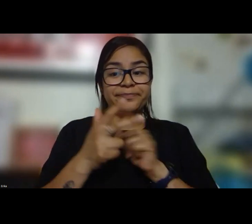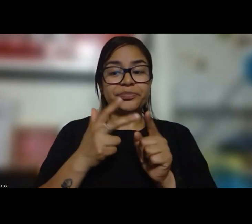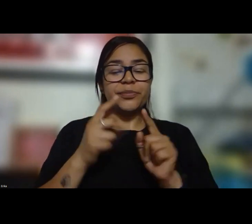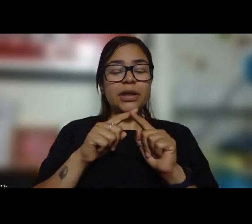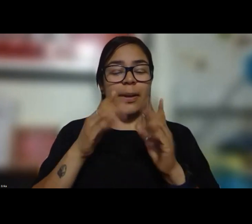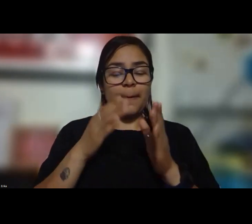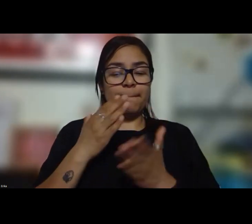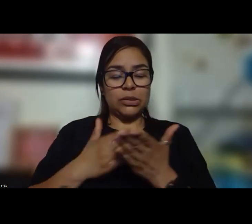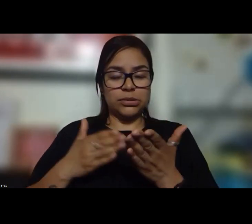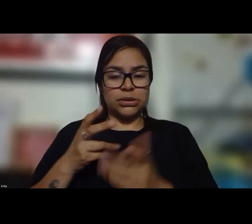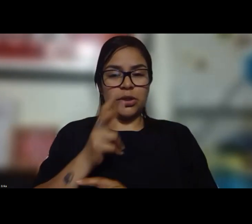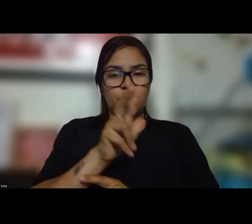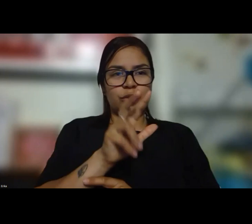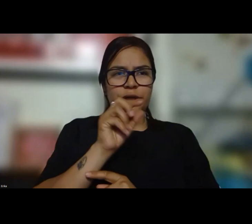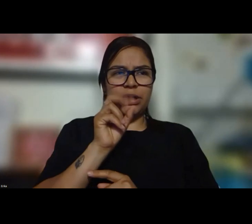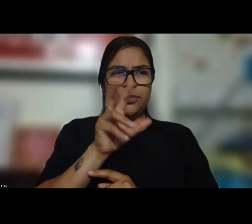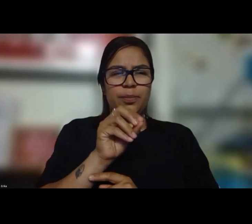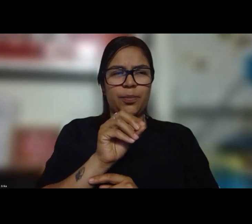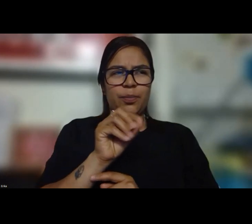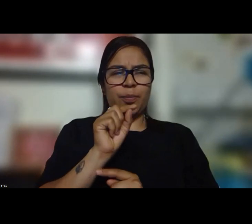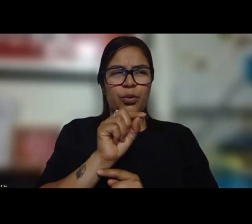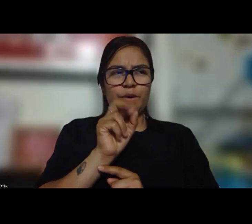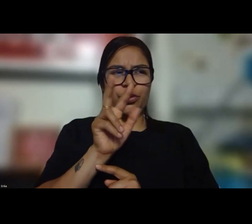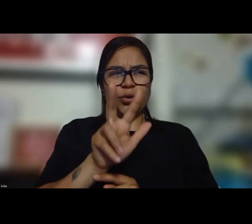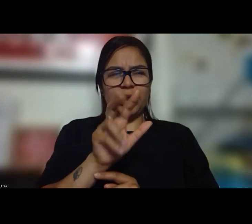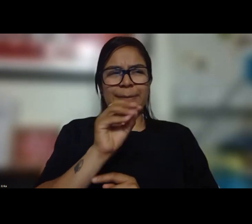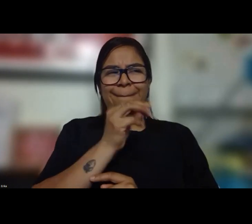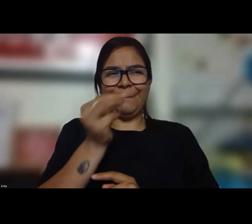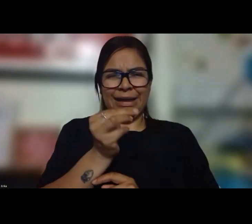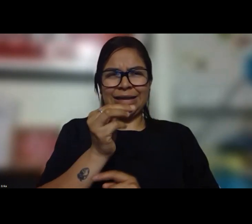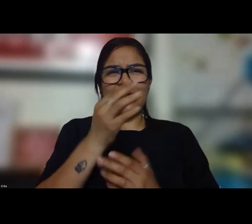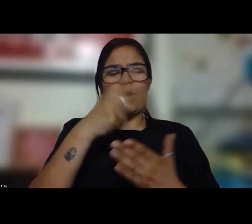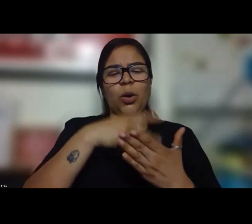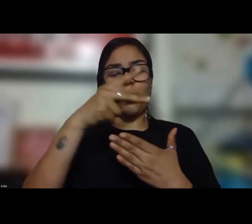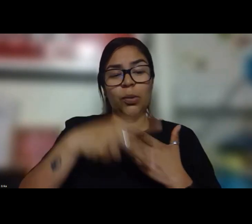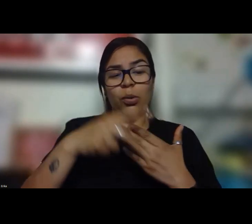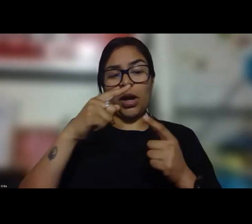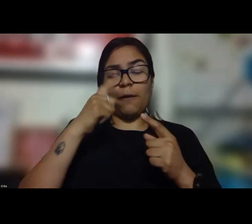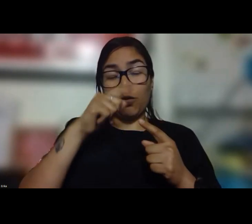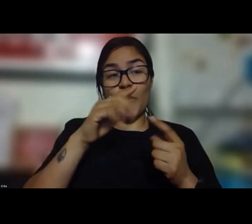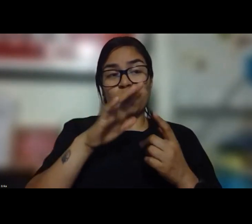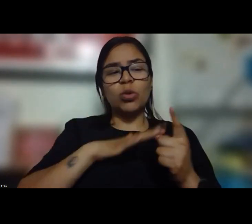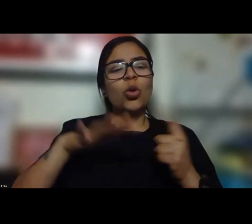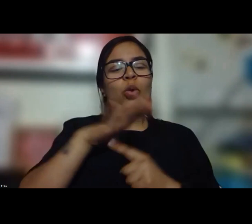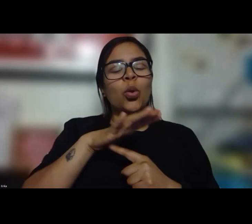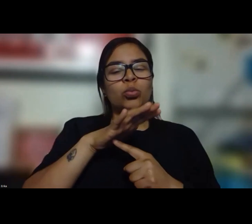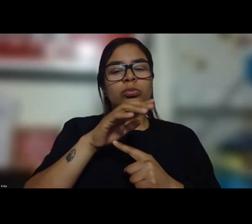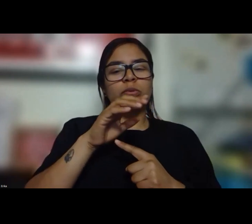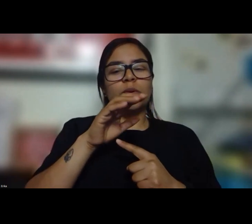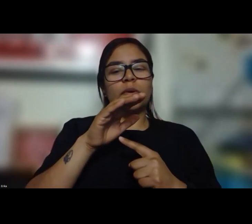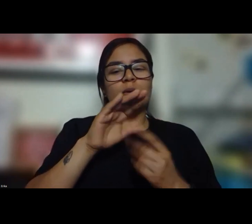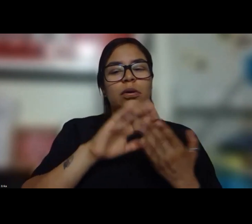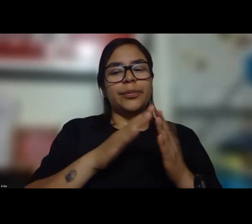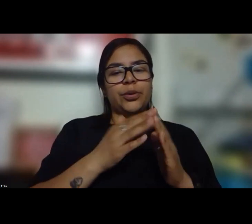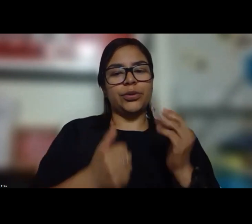a $30.3 million grant program for local community capacity building. This